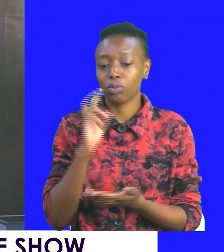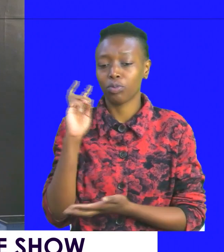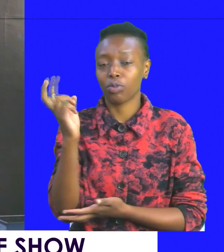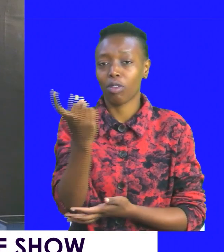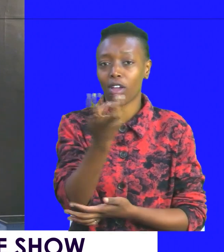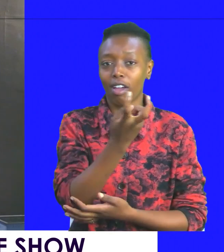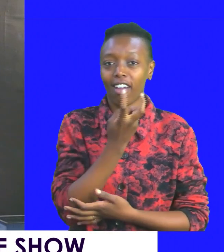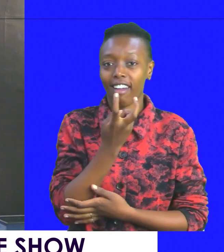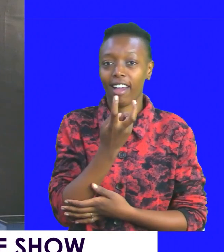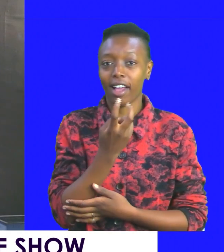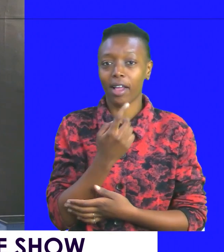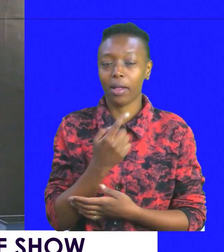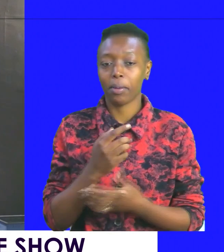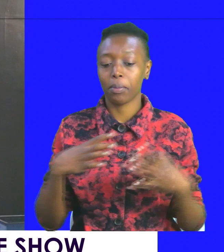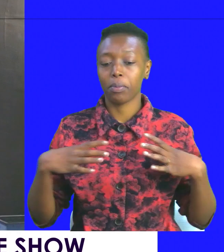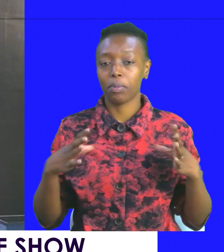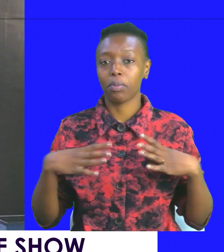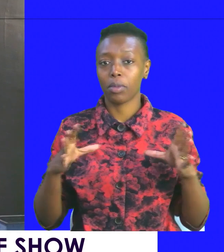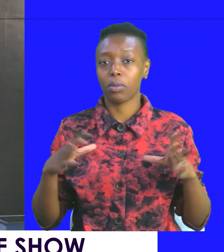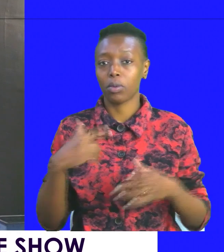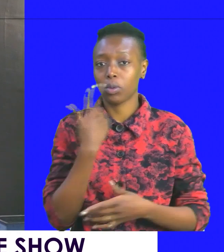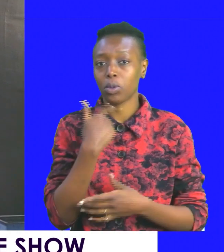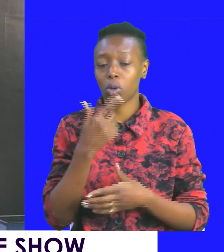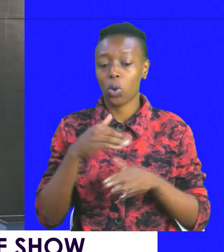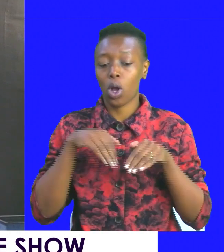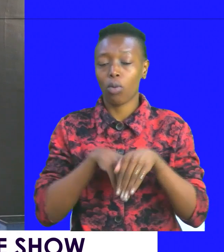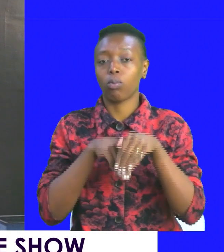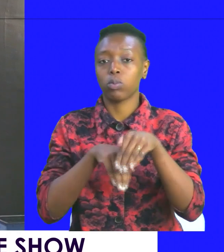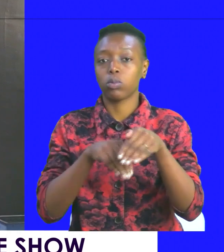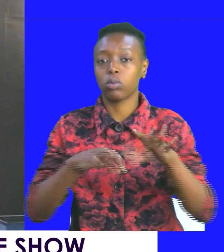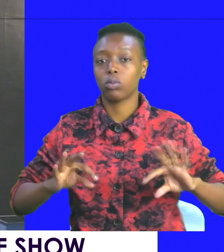people that are following the Treasures of Life show.